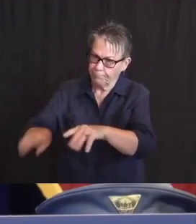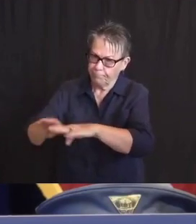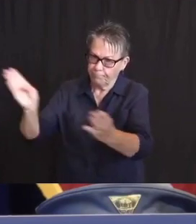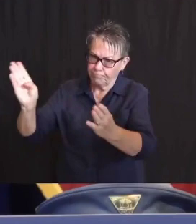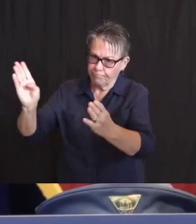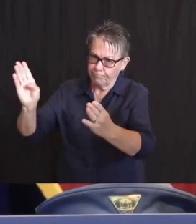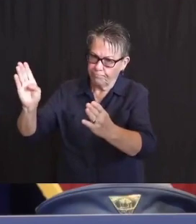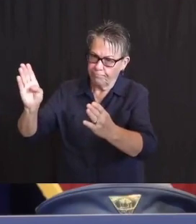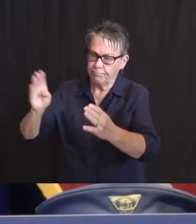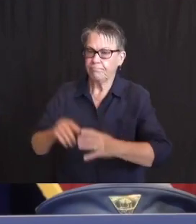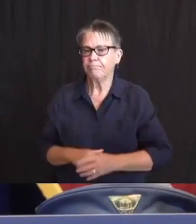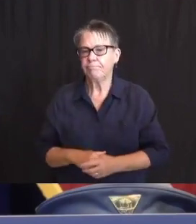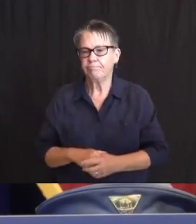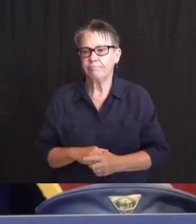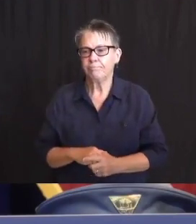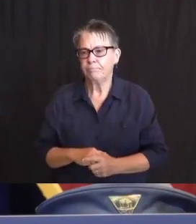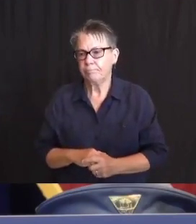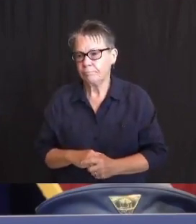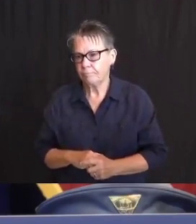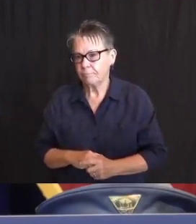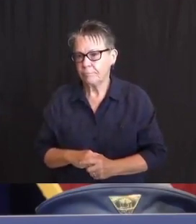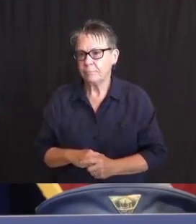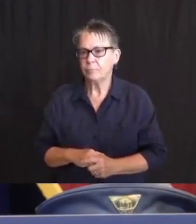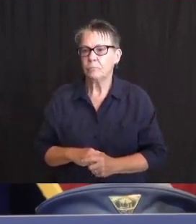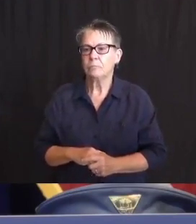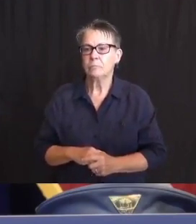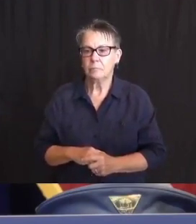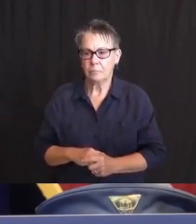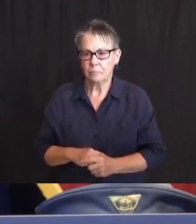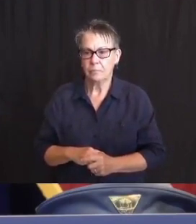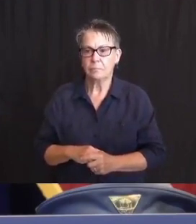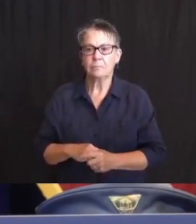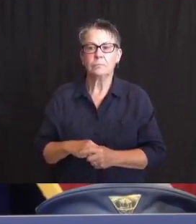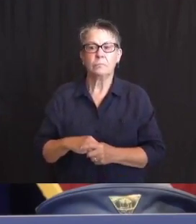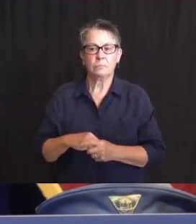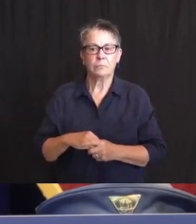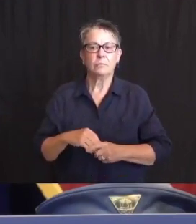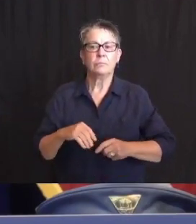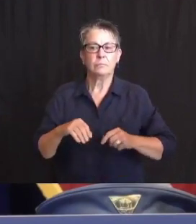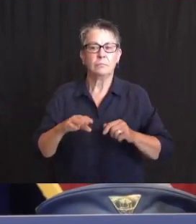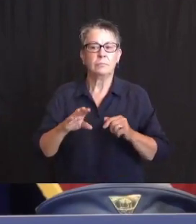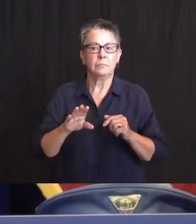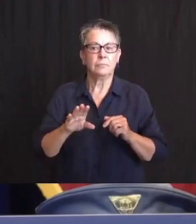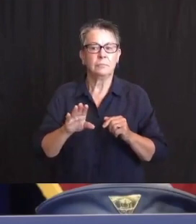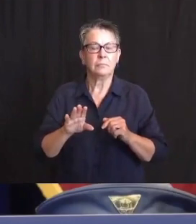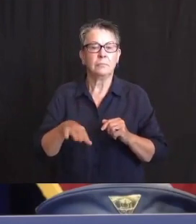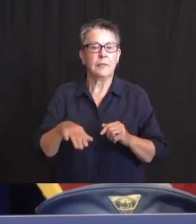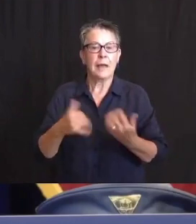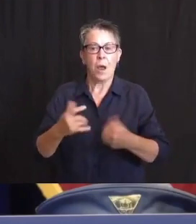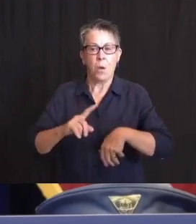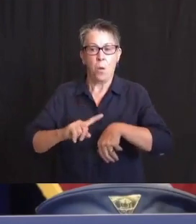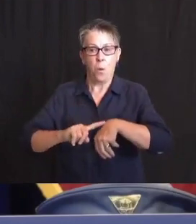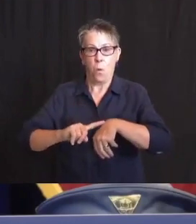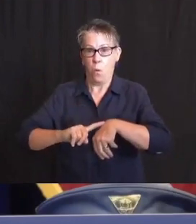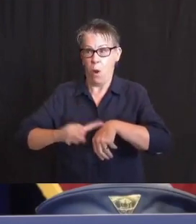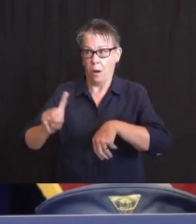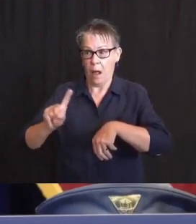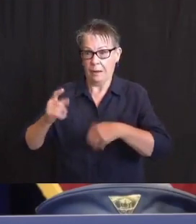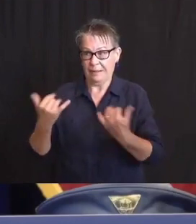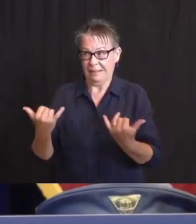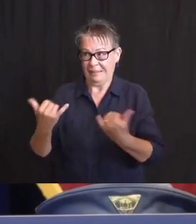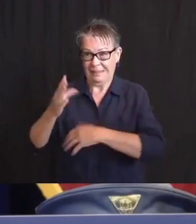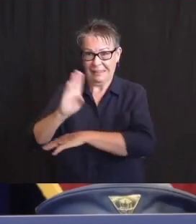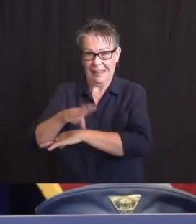With regard to the storm, at 1 o'clock this afternoon, our emergency support function, our ESF leads, whether that's mass care,